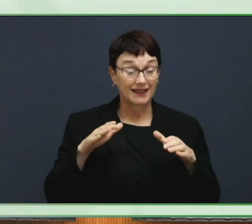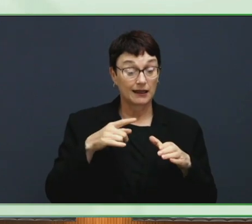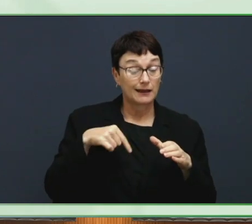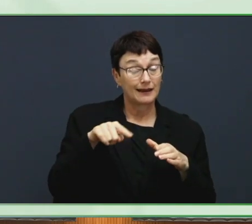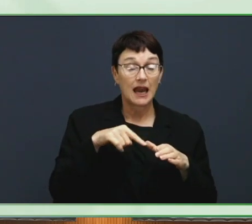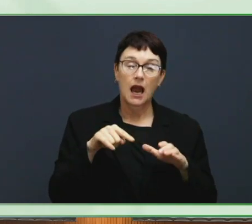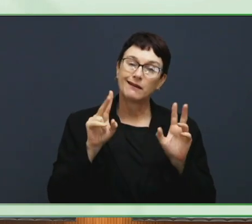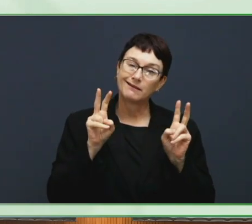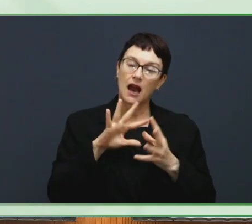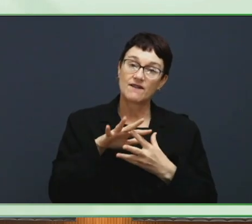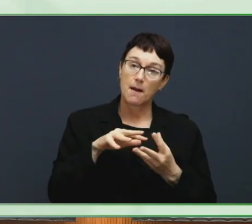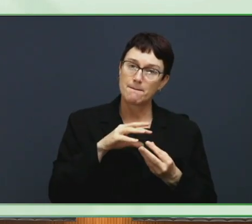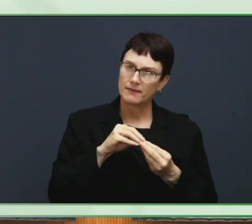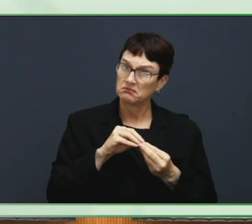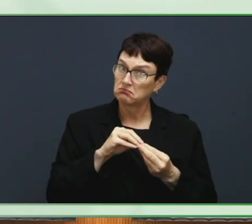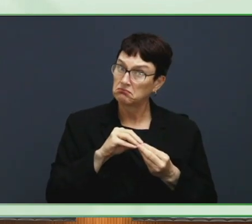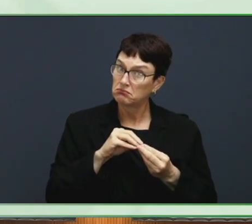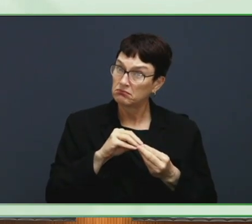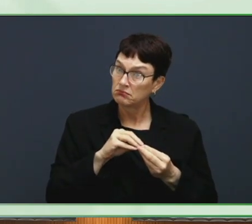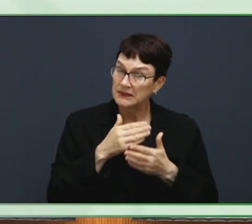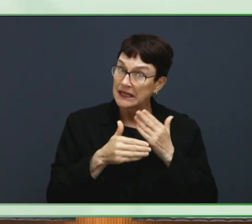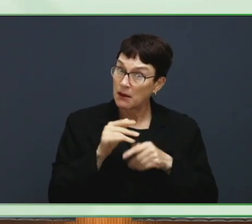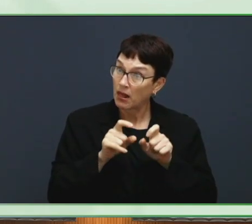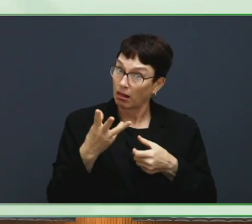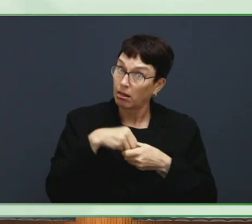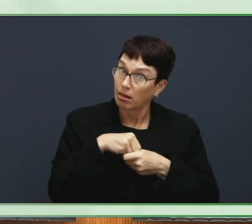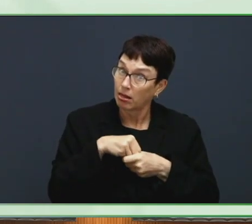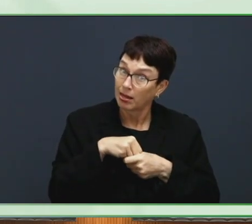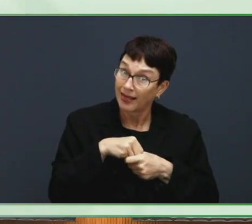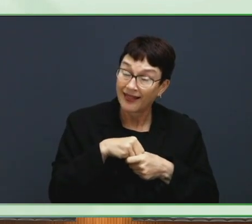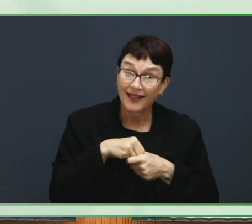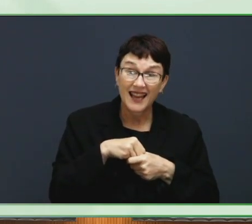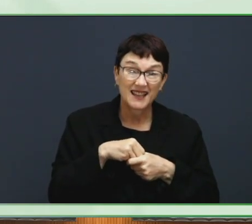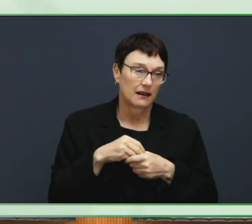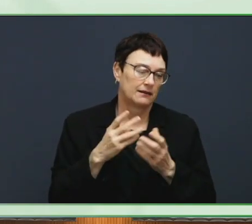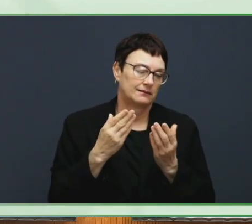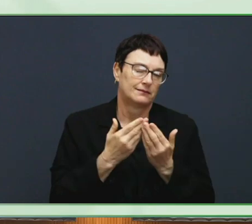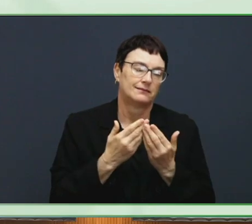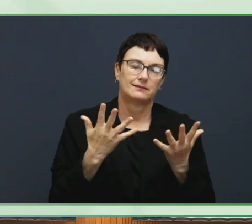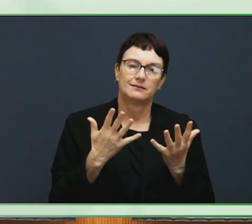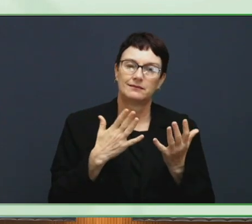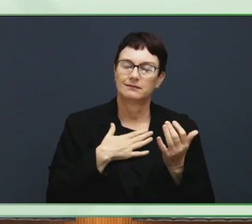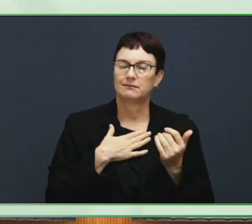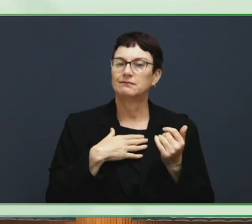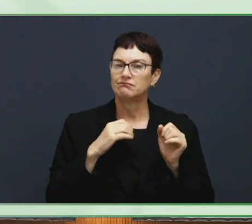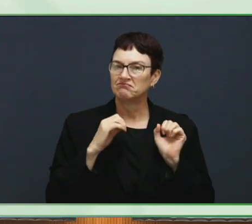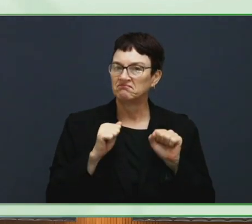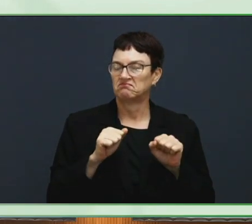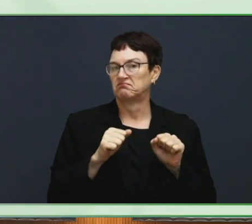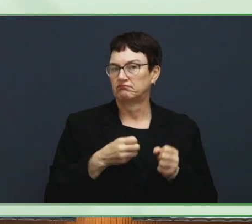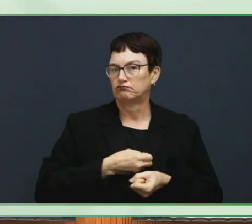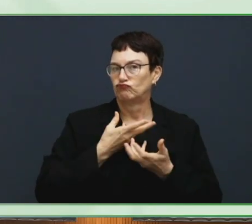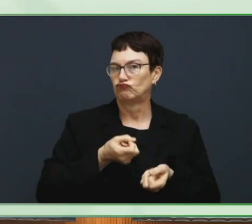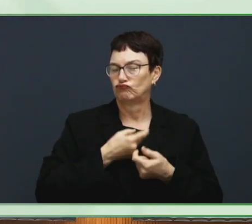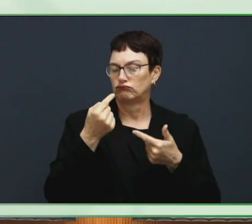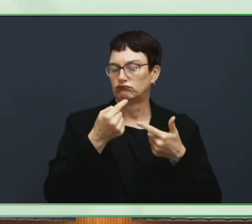disabled people in the family. I think in many stories we have this as a common driver, I